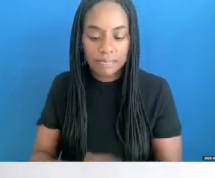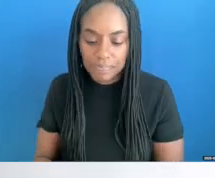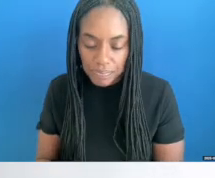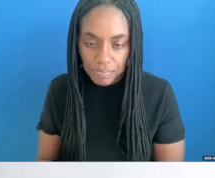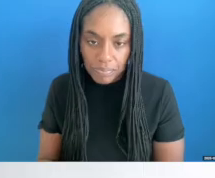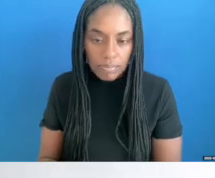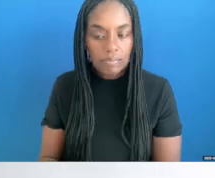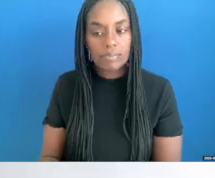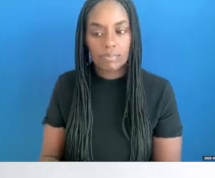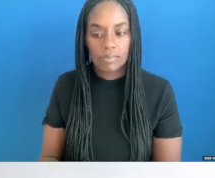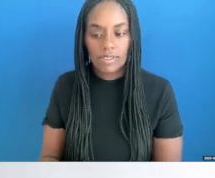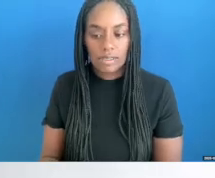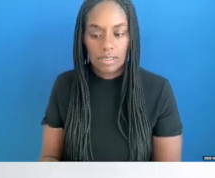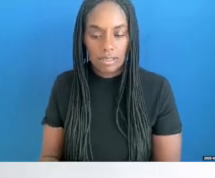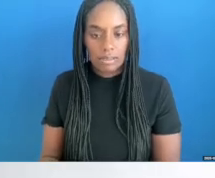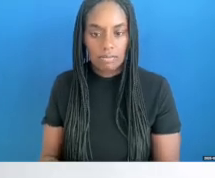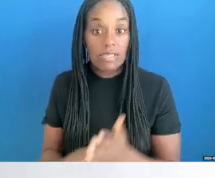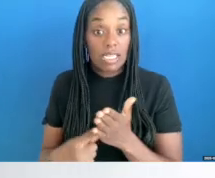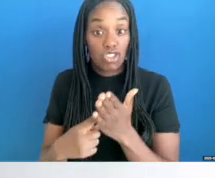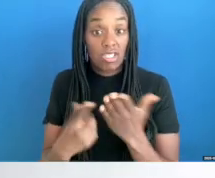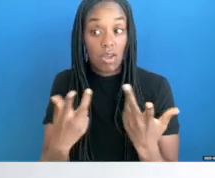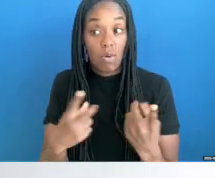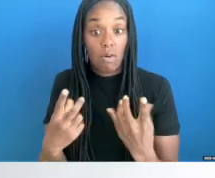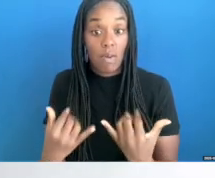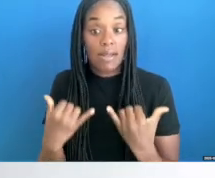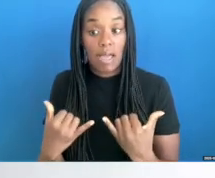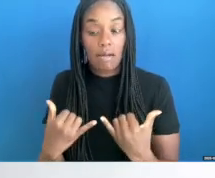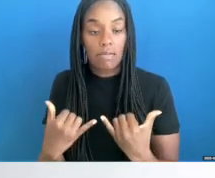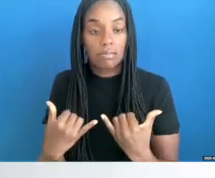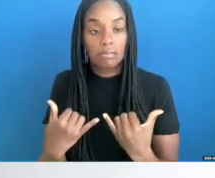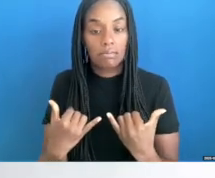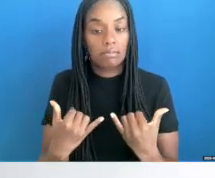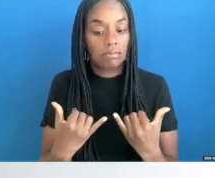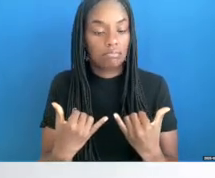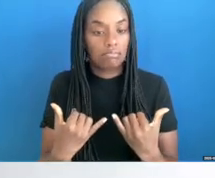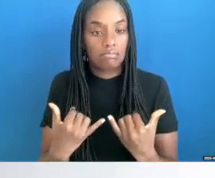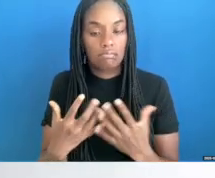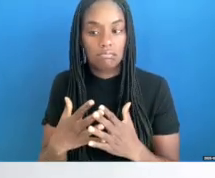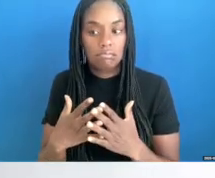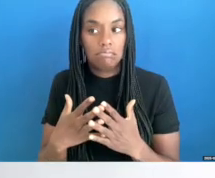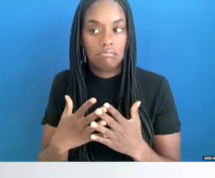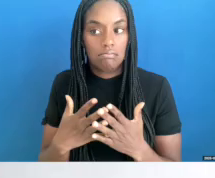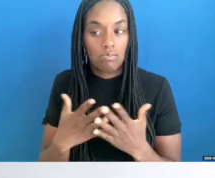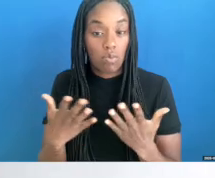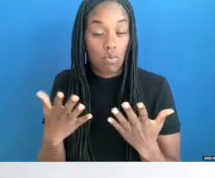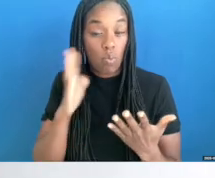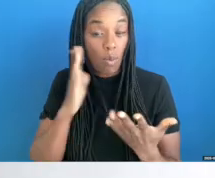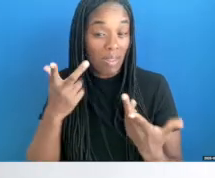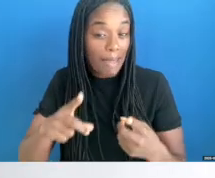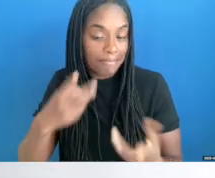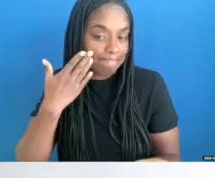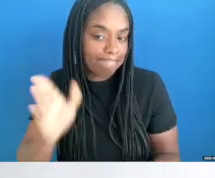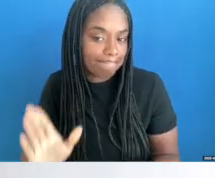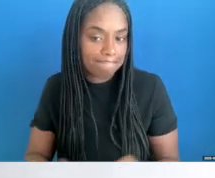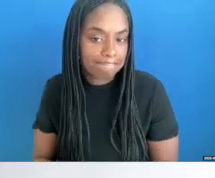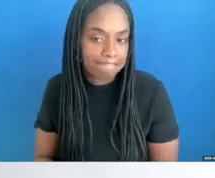budget discussions that are happening now. But we don't know where things will land. Thanks.